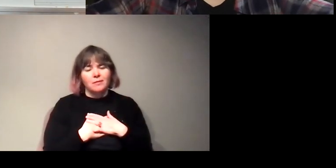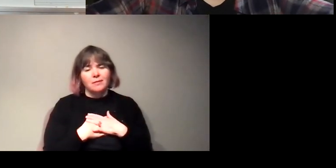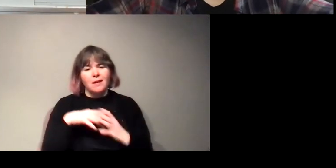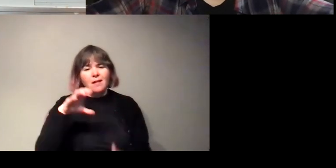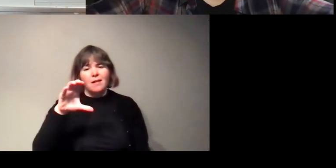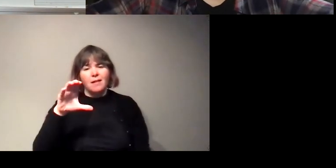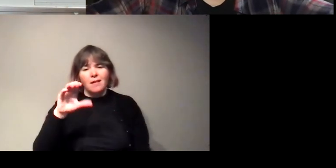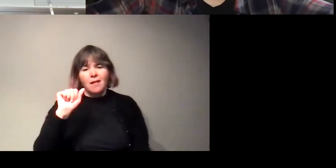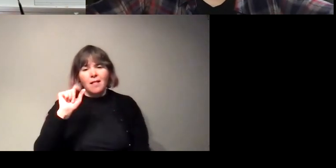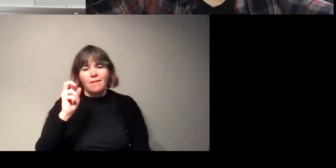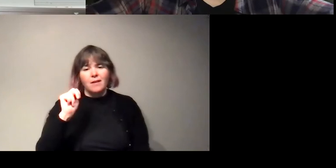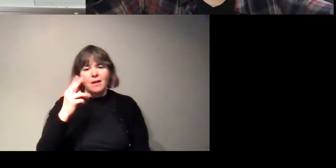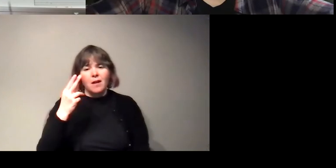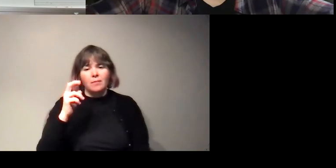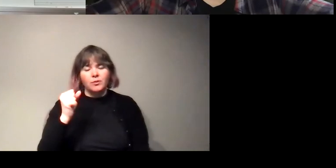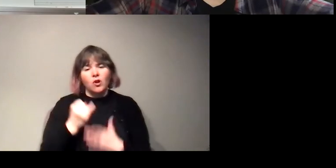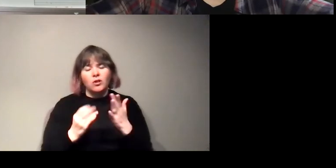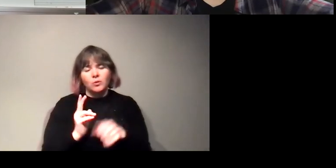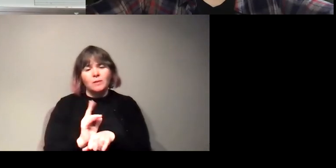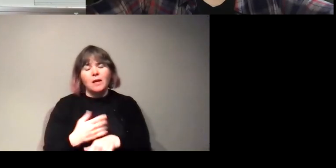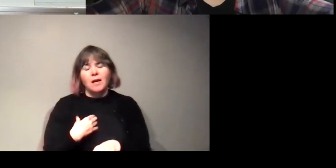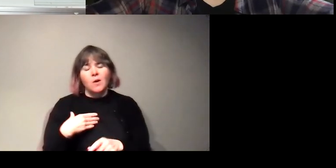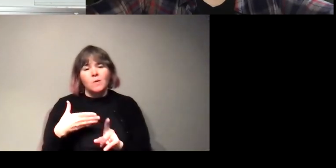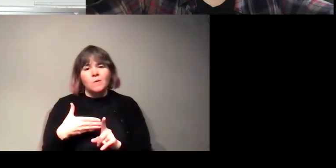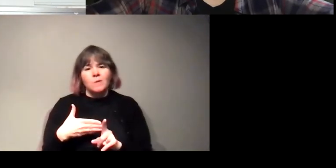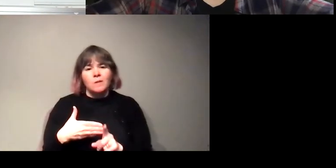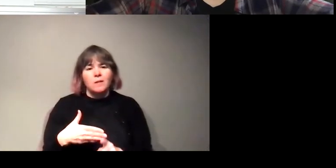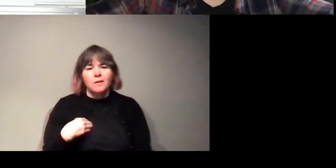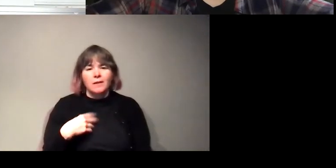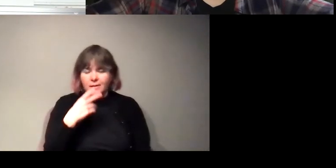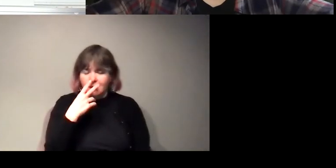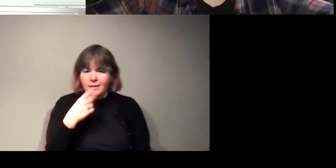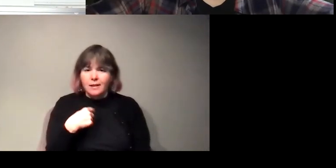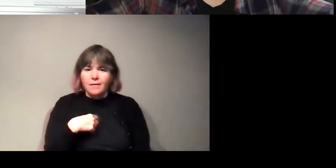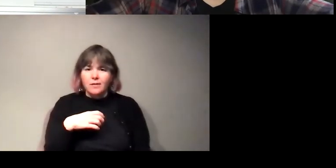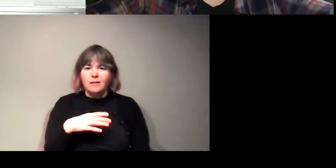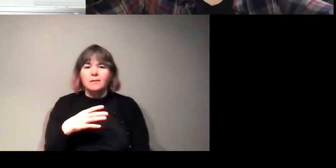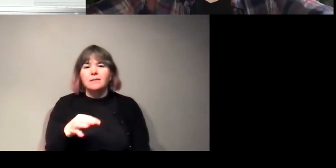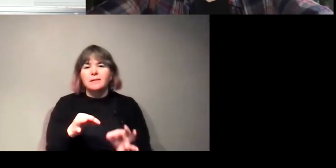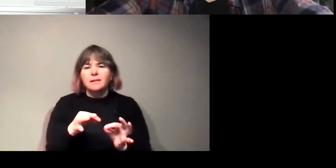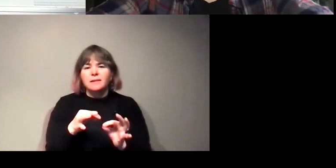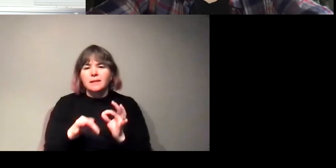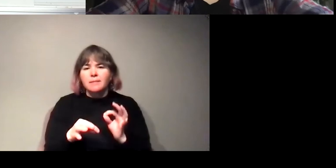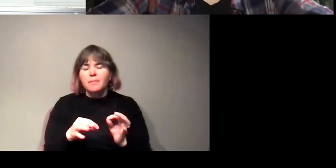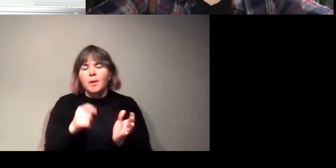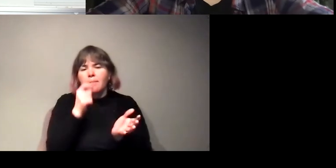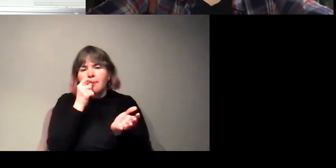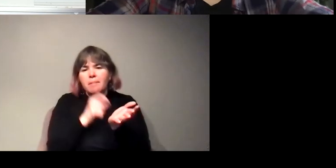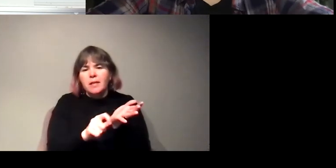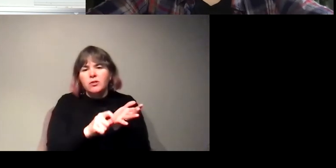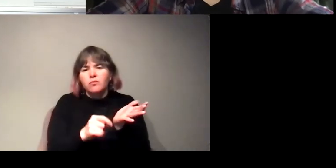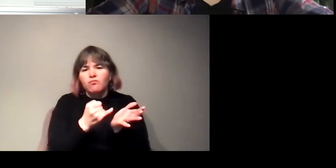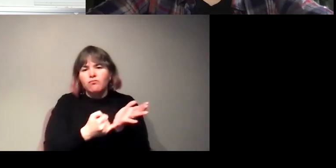And so you can kind of see that I've done some simple pencil drawing down